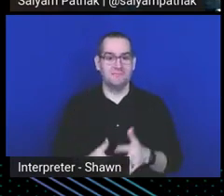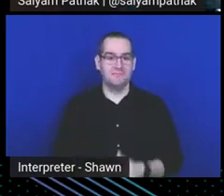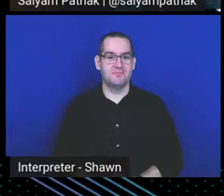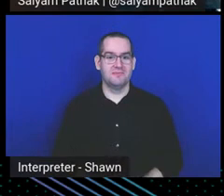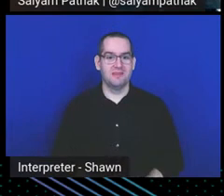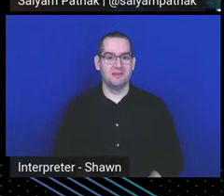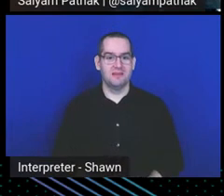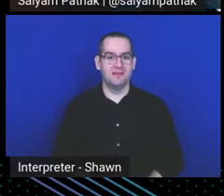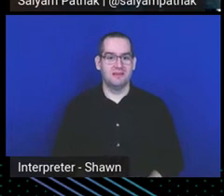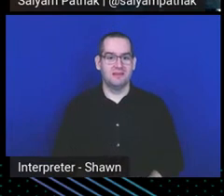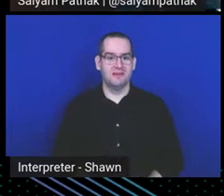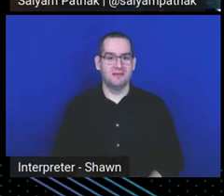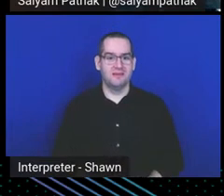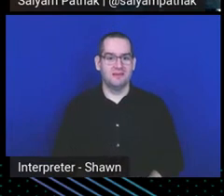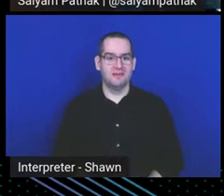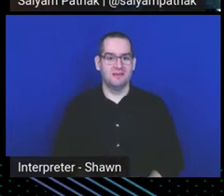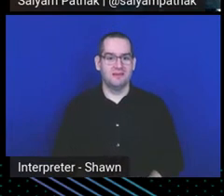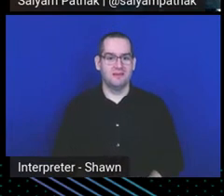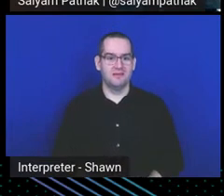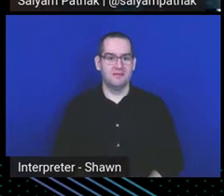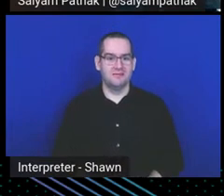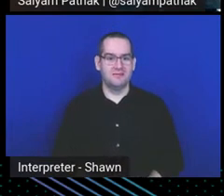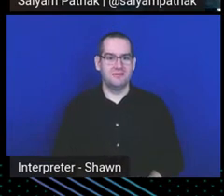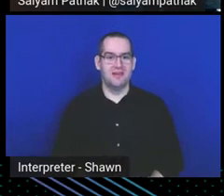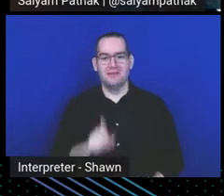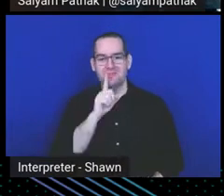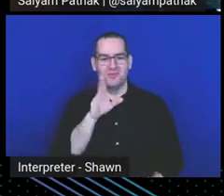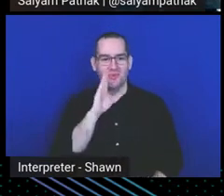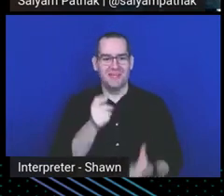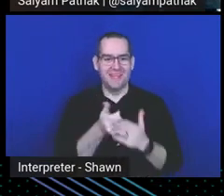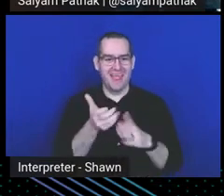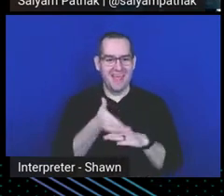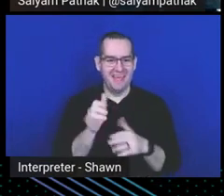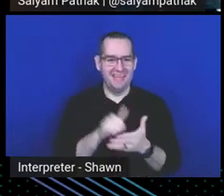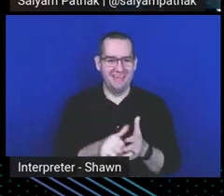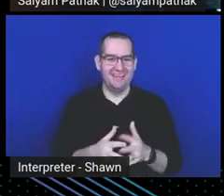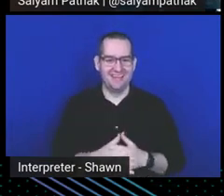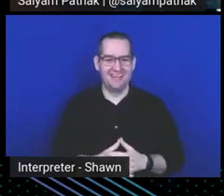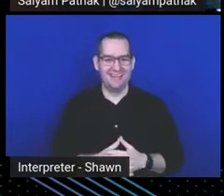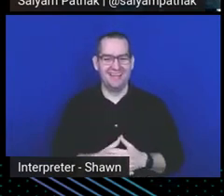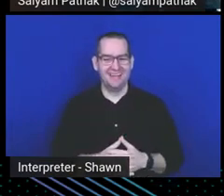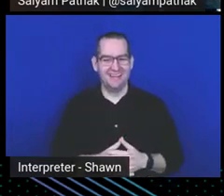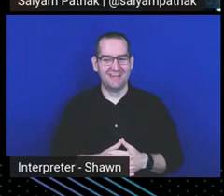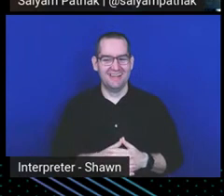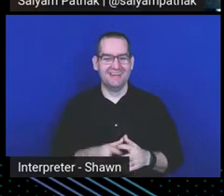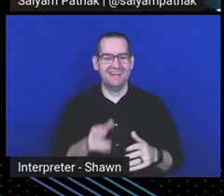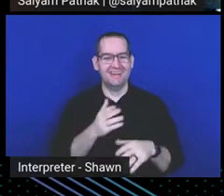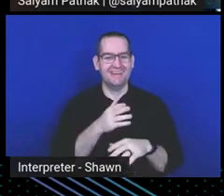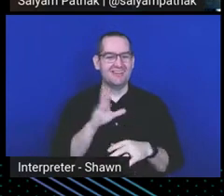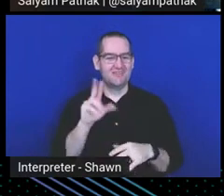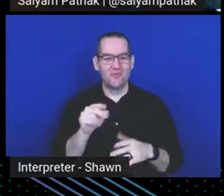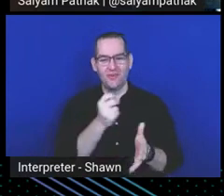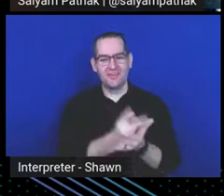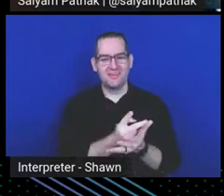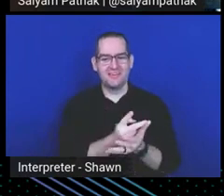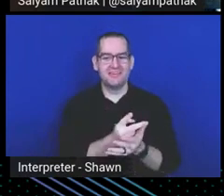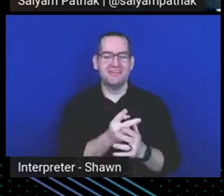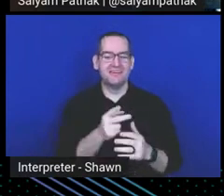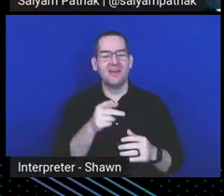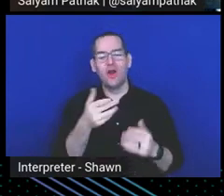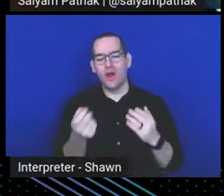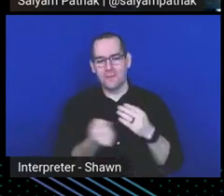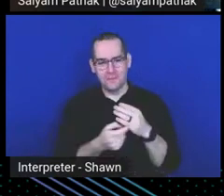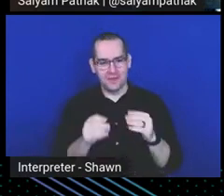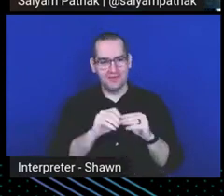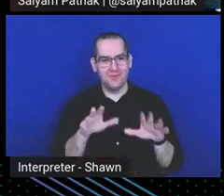I'm sure I'll delete that afterwards. So no authentication, and I enable automated deployment